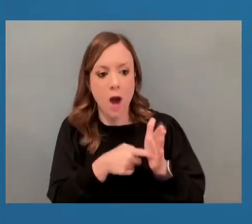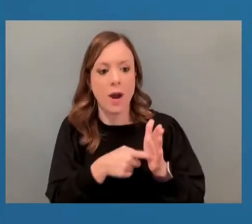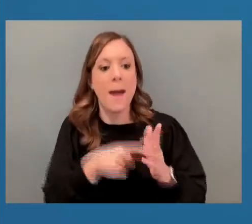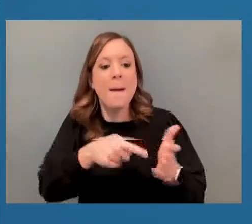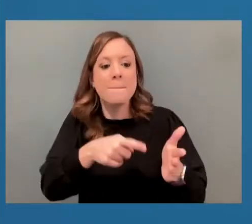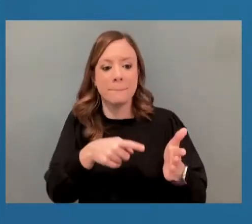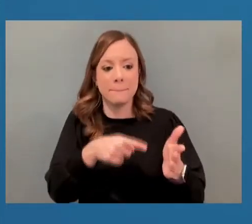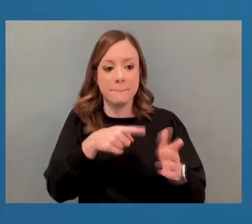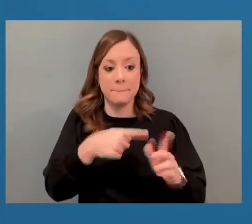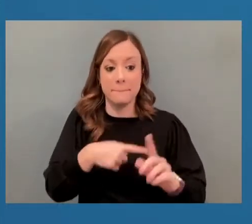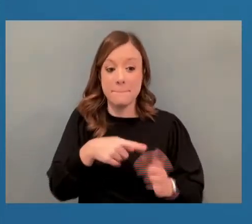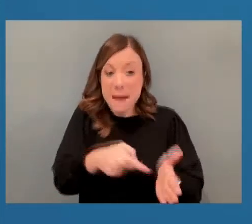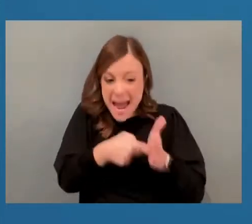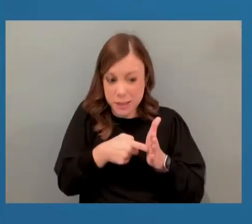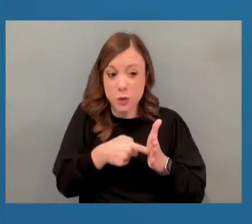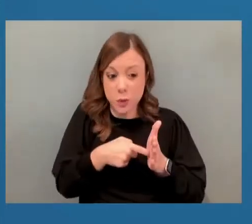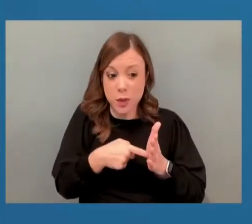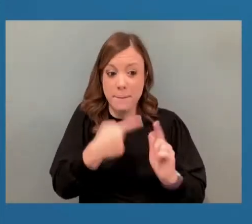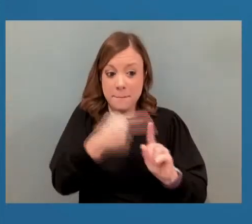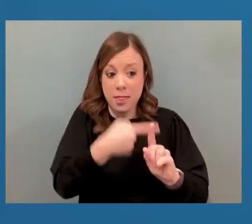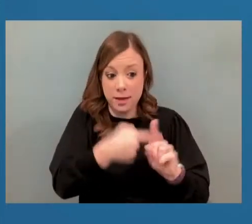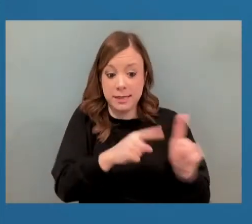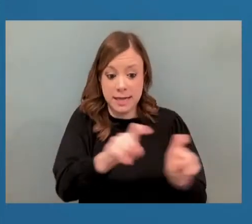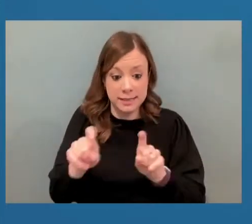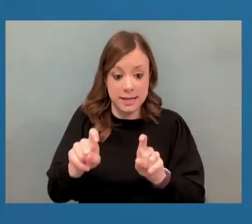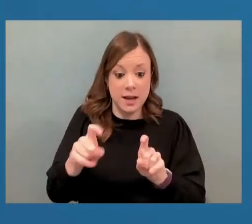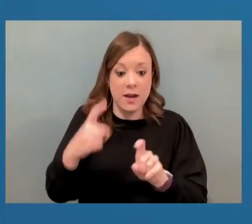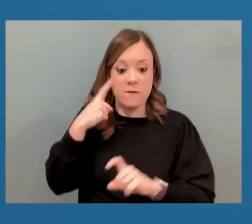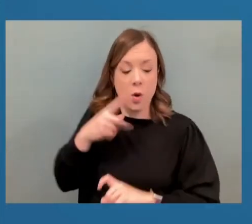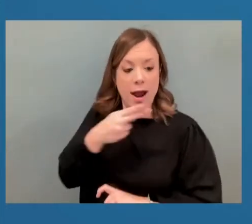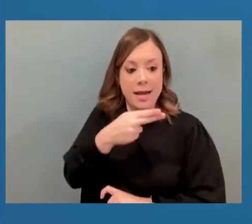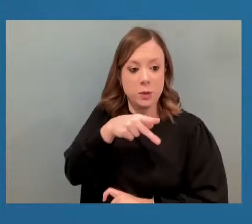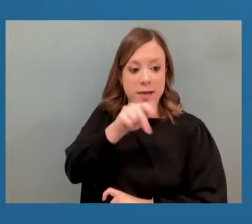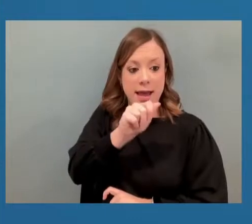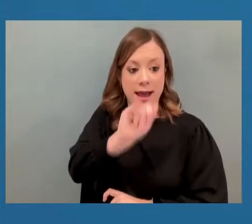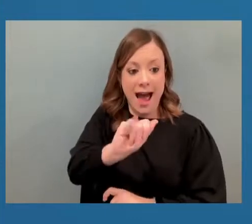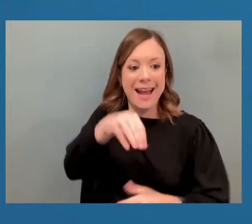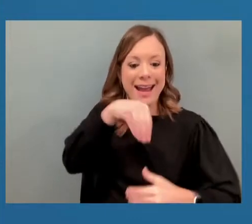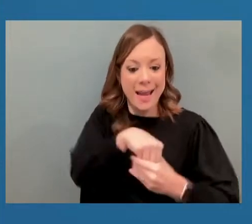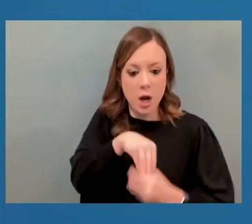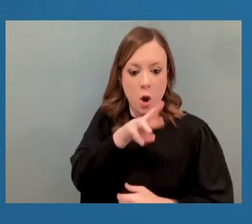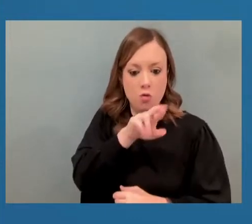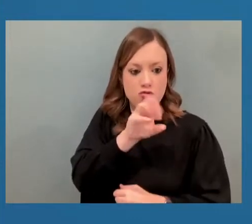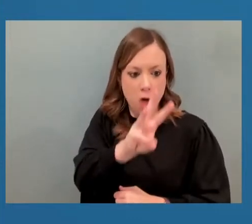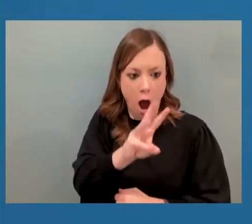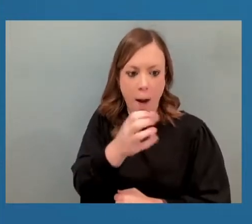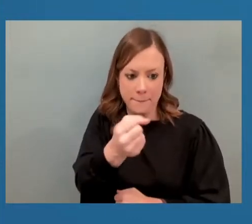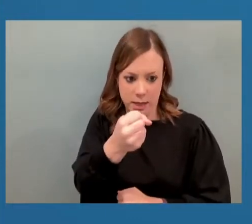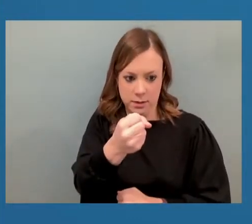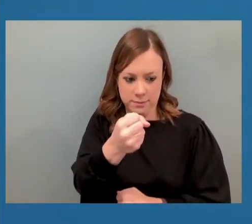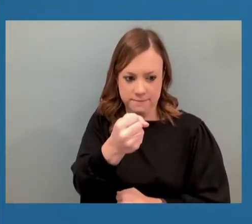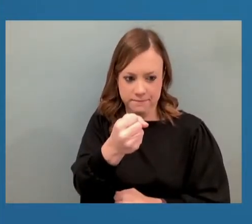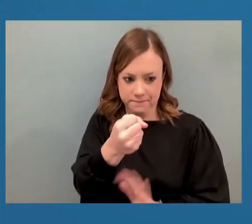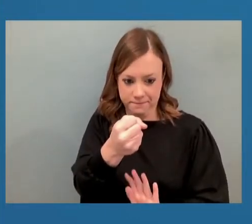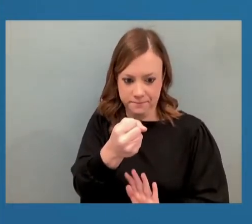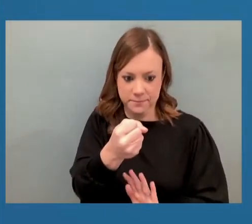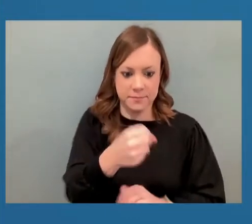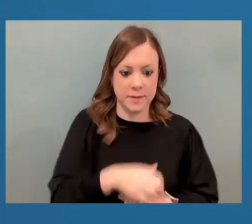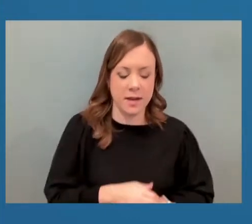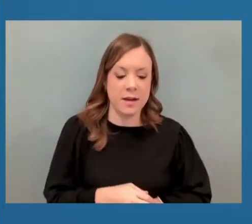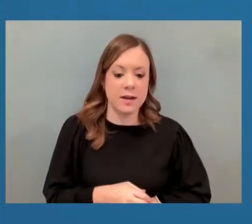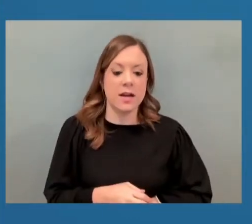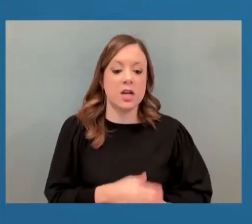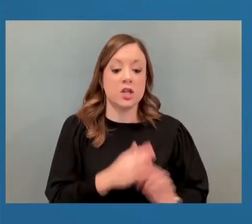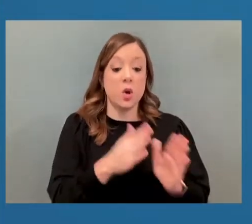of HPAI and raw milk permits. Together, the notice of order and the